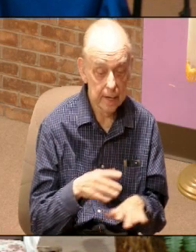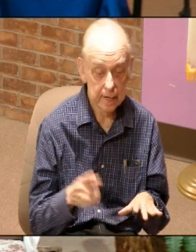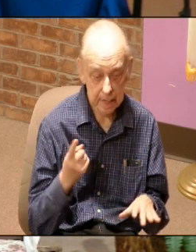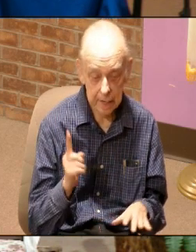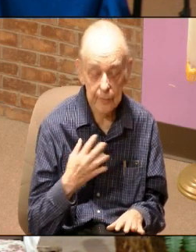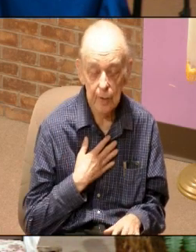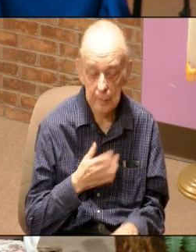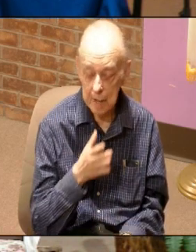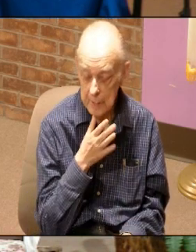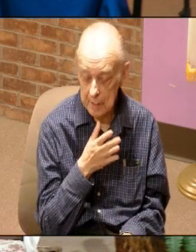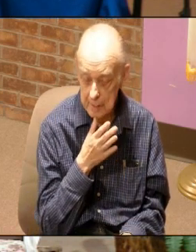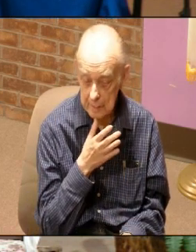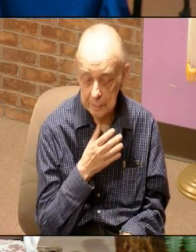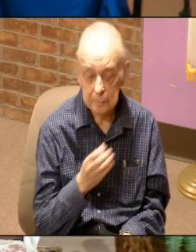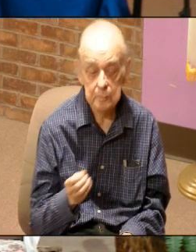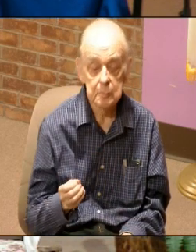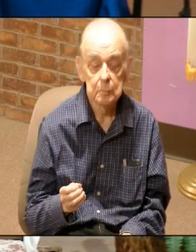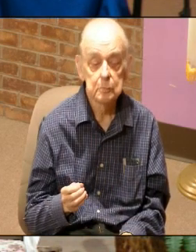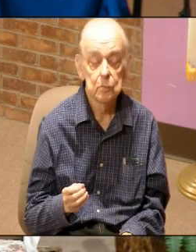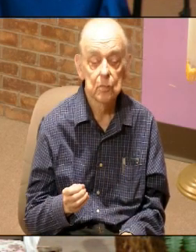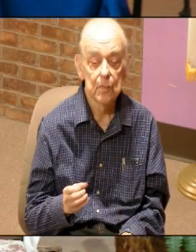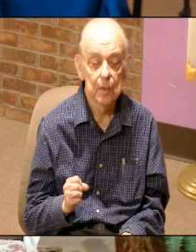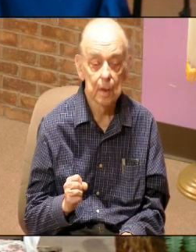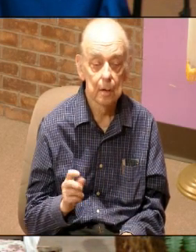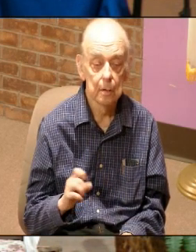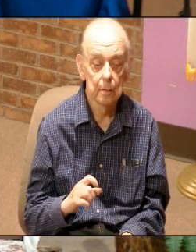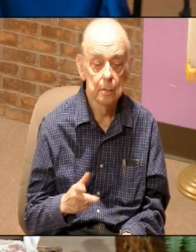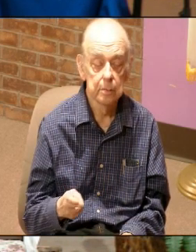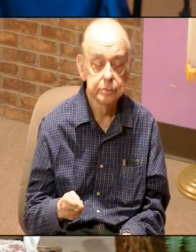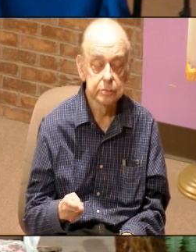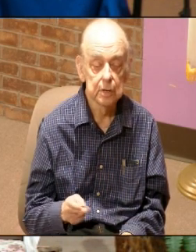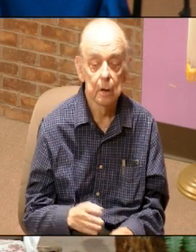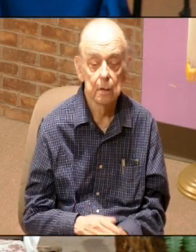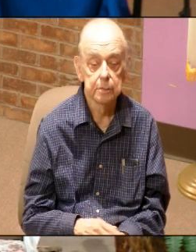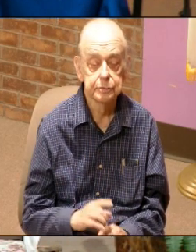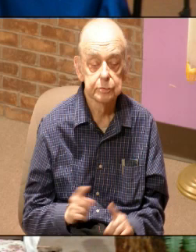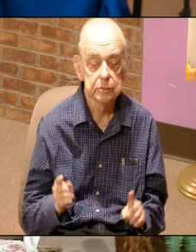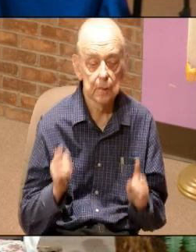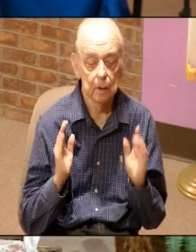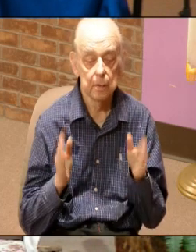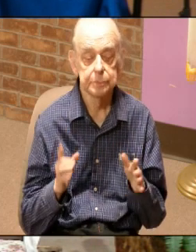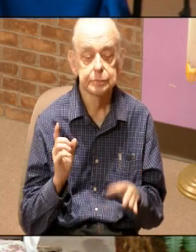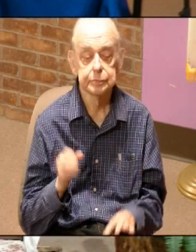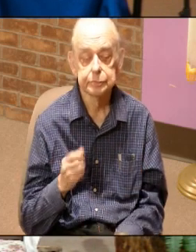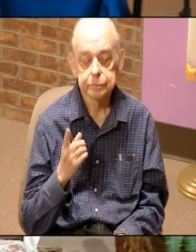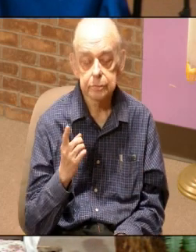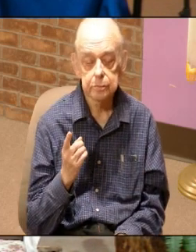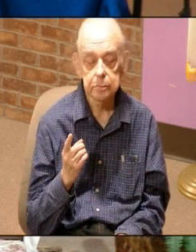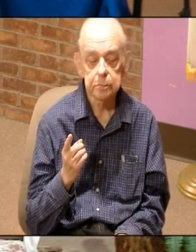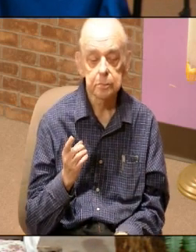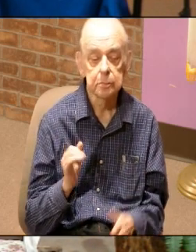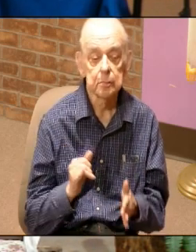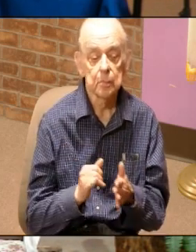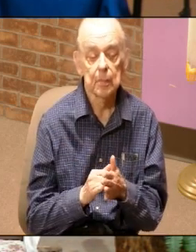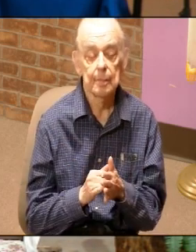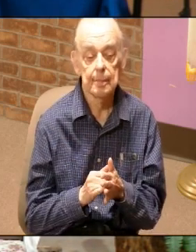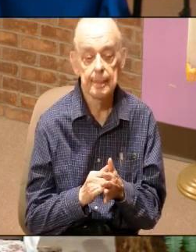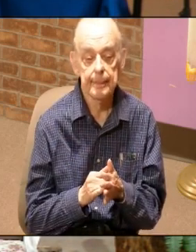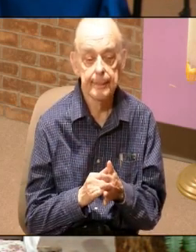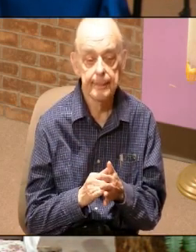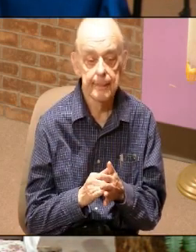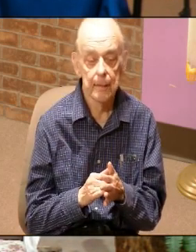mother. And so that's what she got. But listen, we need to understand that